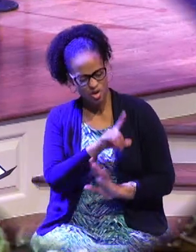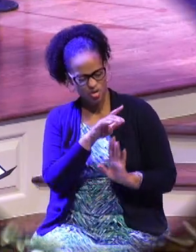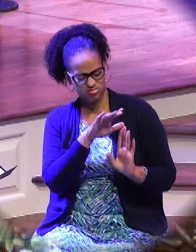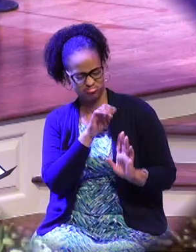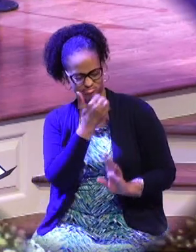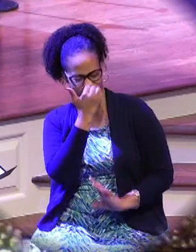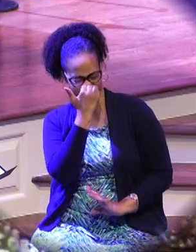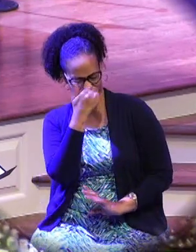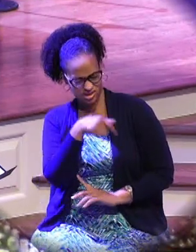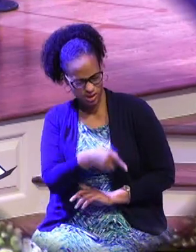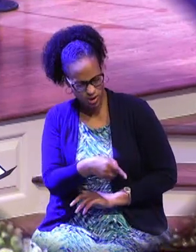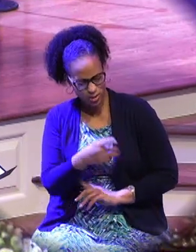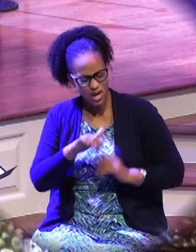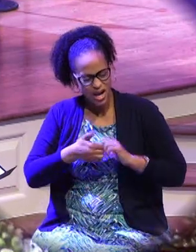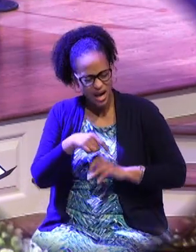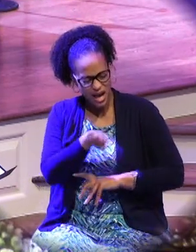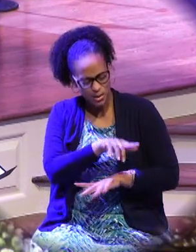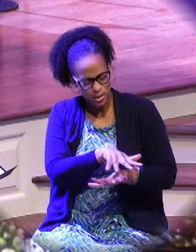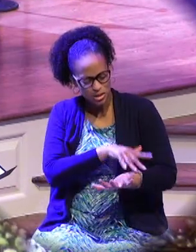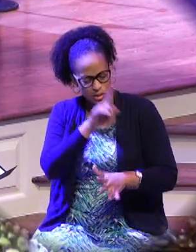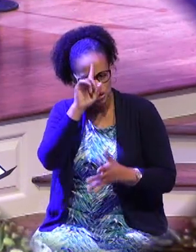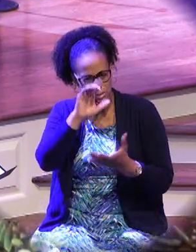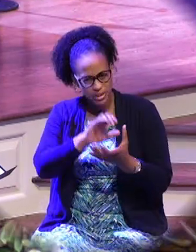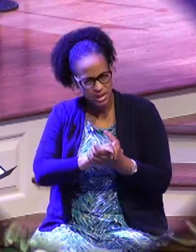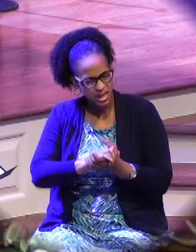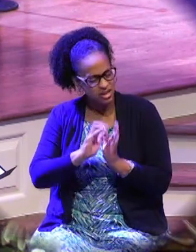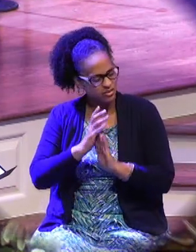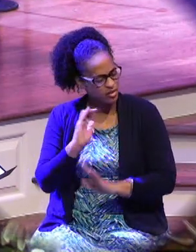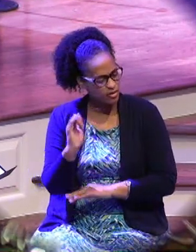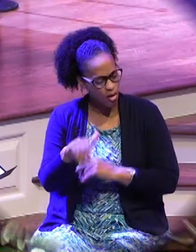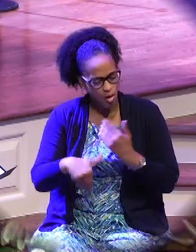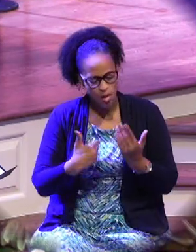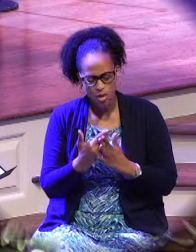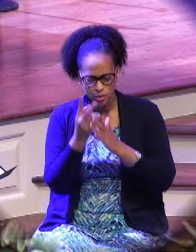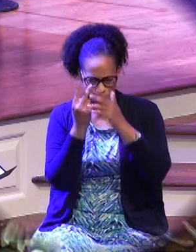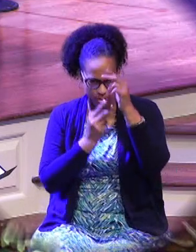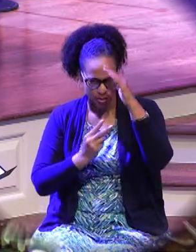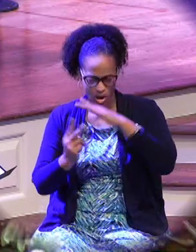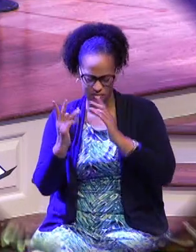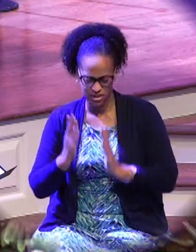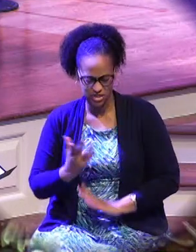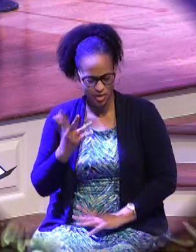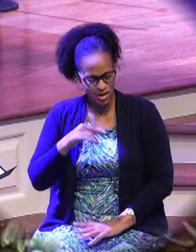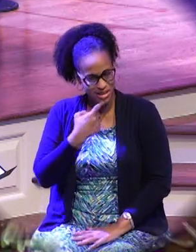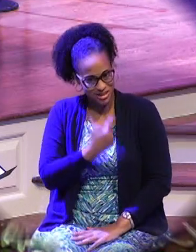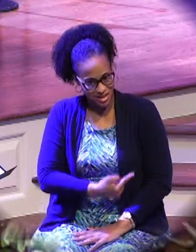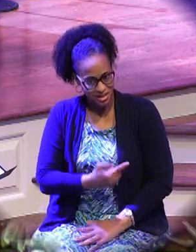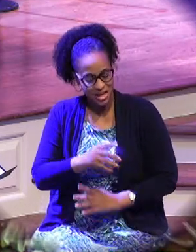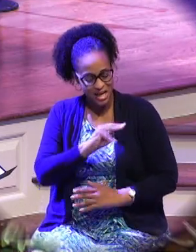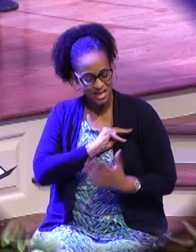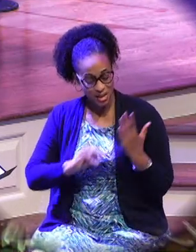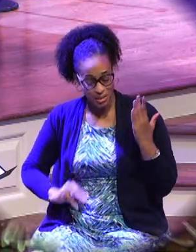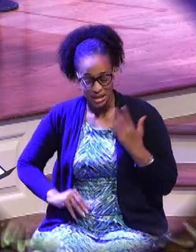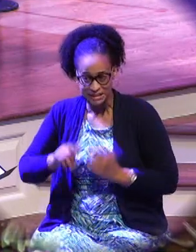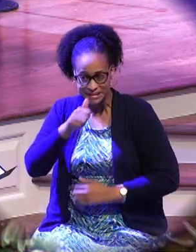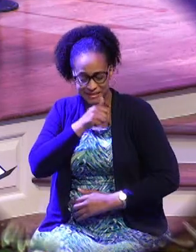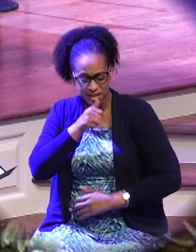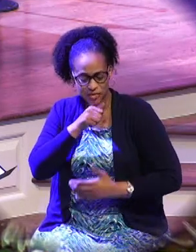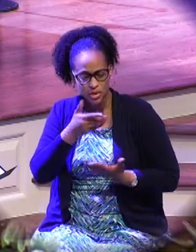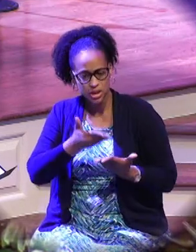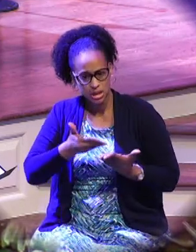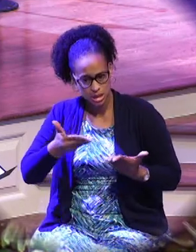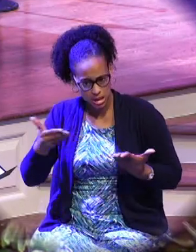you? And how slow to believe all the prophets have spoken. Did not the Messiah have to suffer these